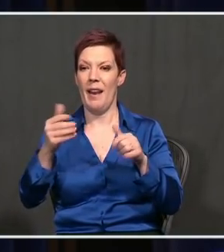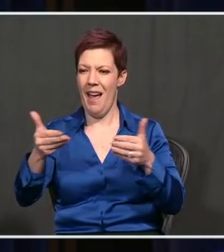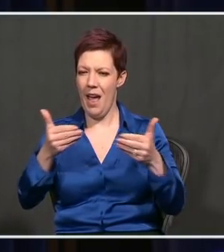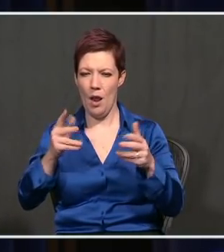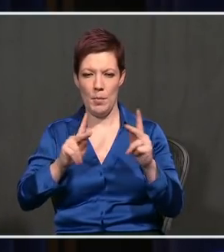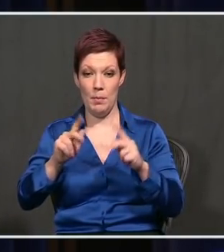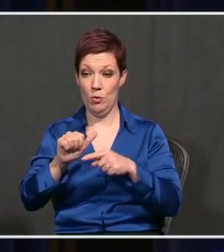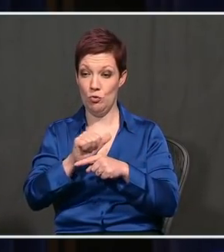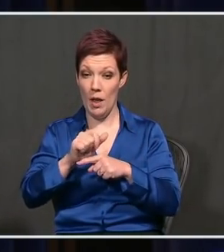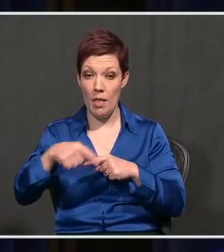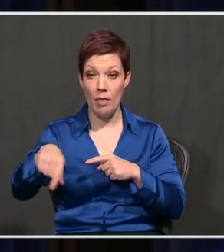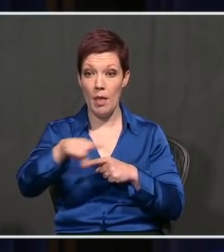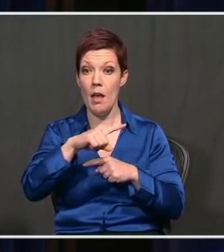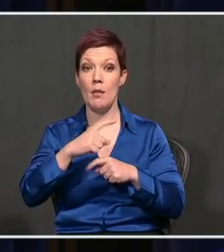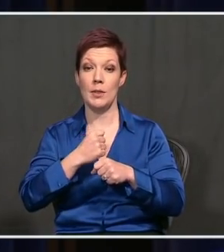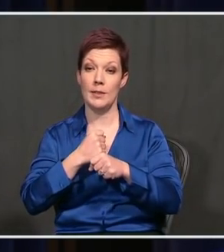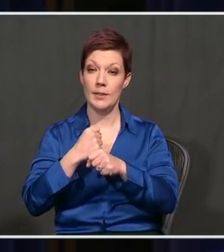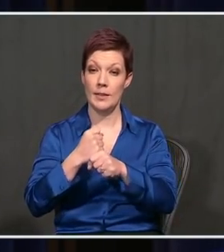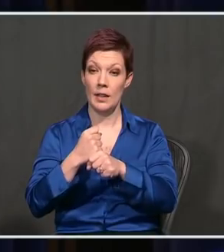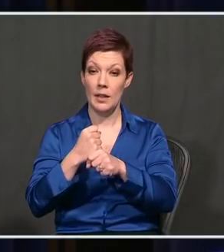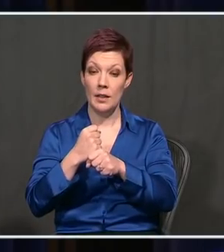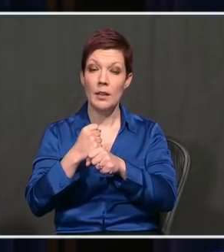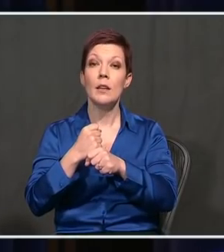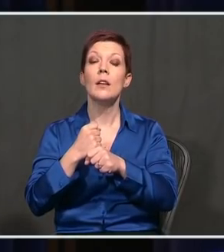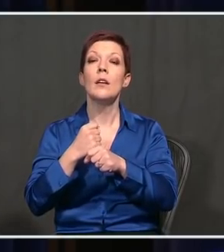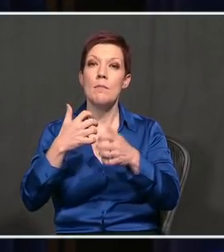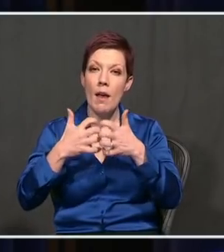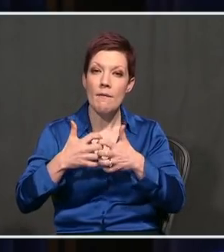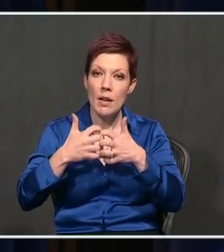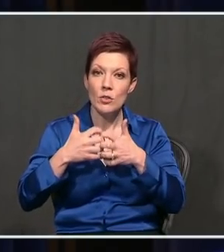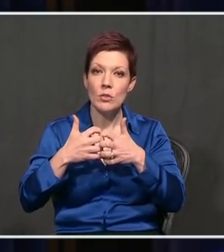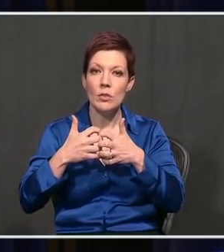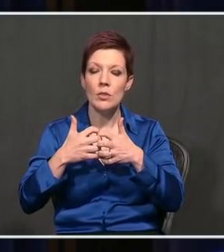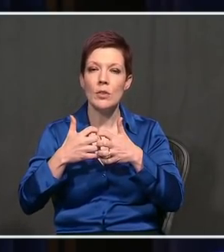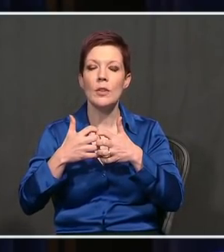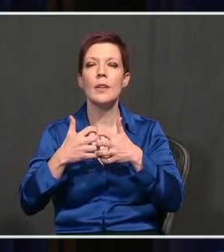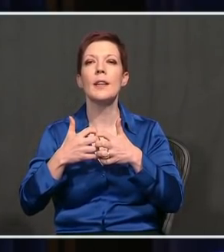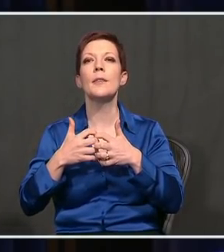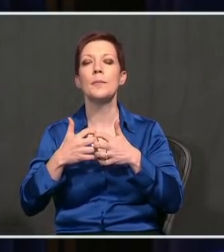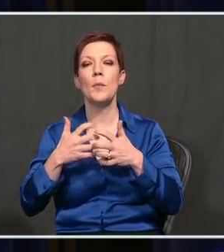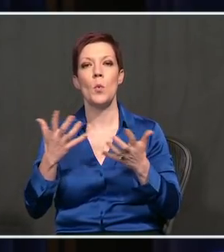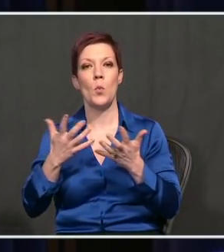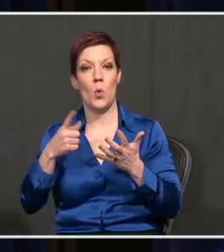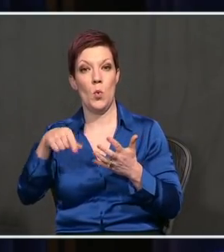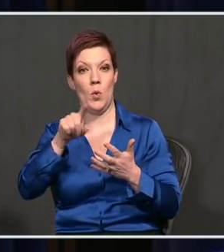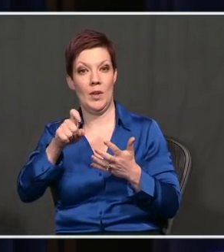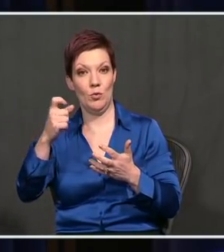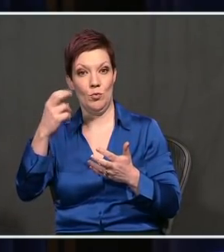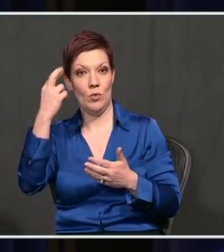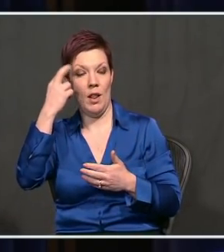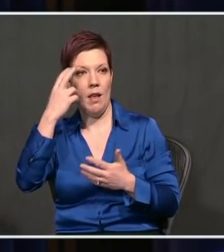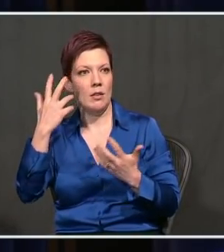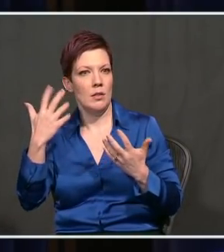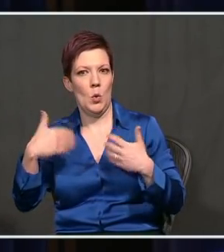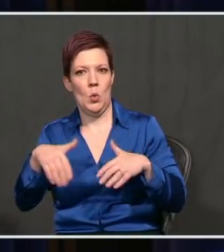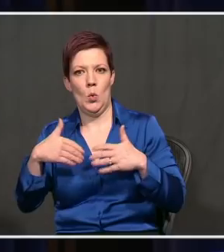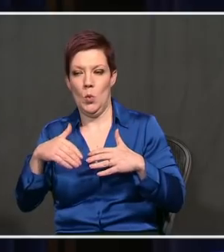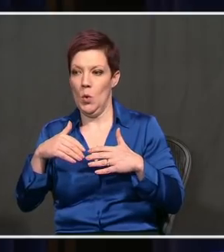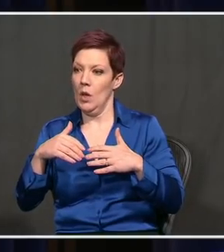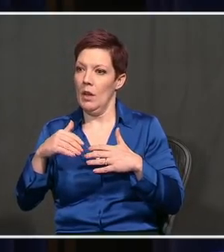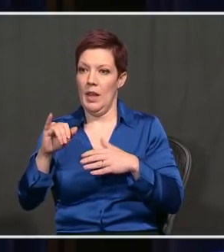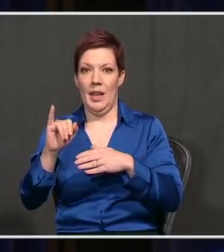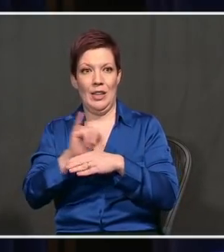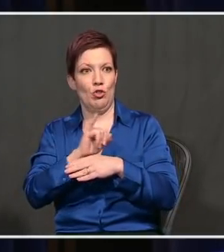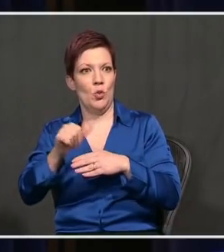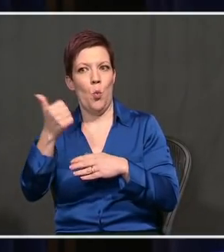them into the manufacturing facilities. What we need to realize is no industry has idle manufacturing capabilities waiting